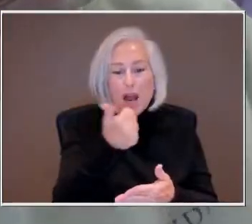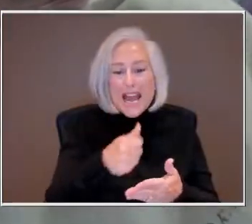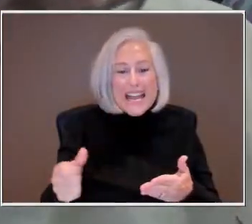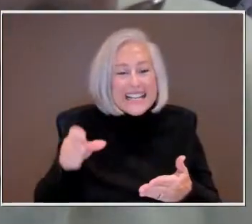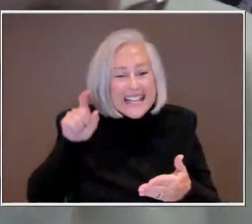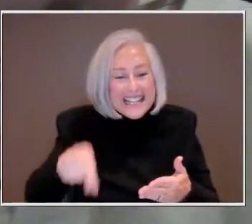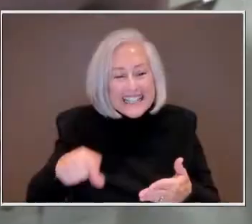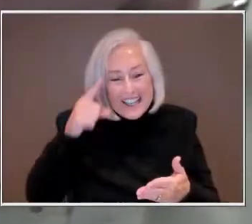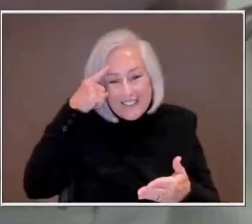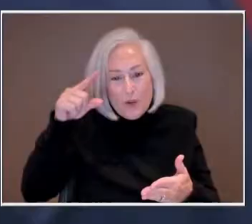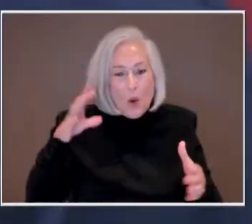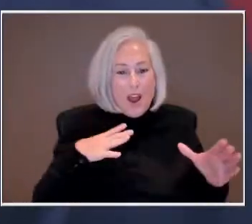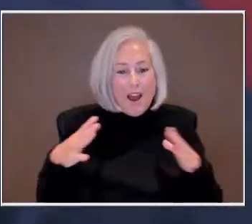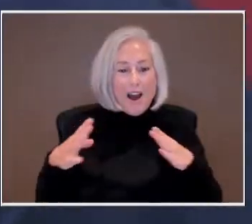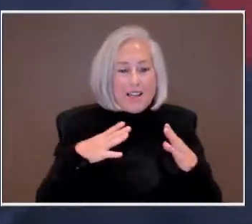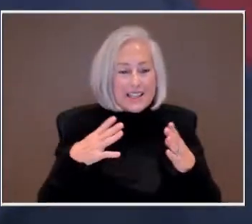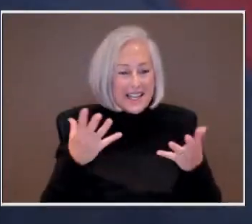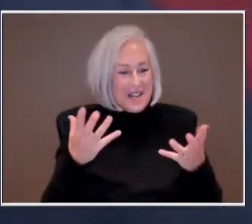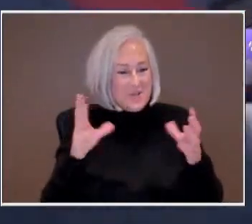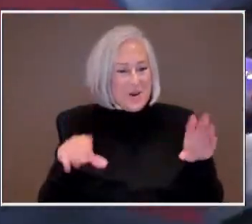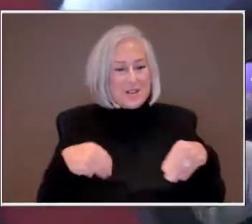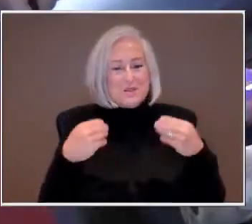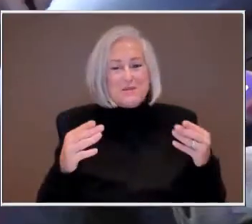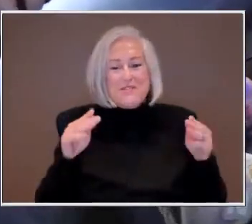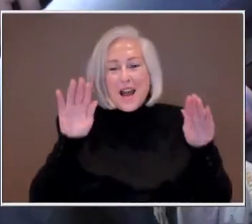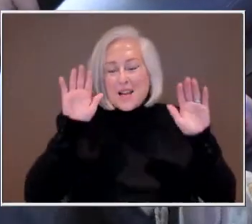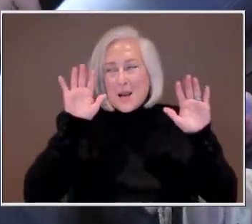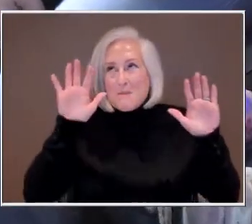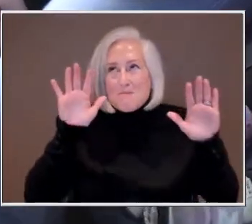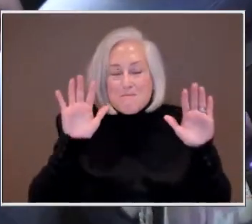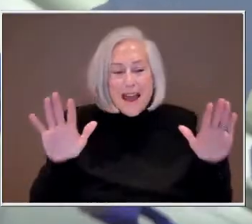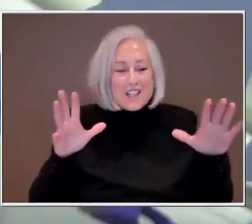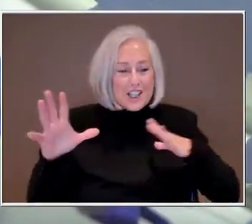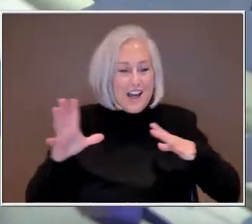We just want to provide the magic of the holidays and give them a day to